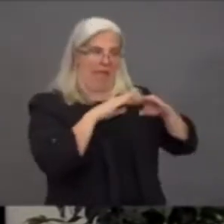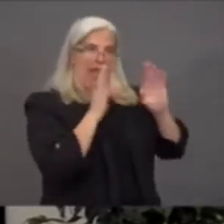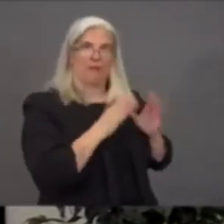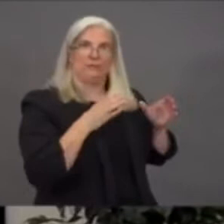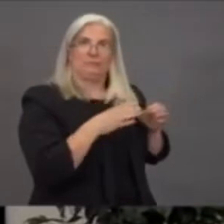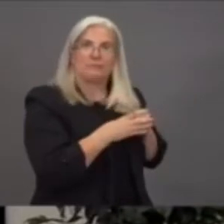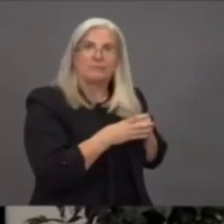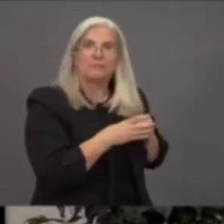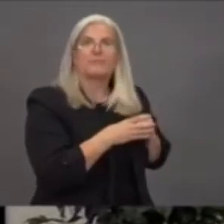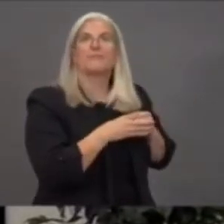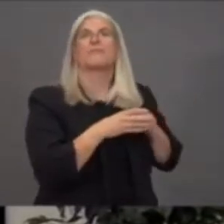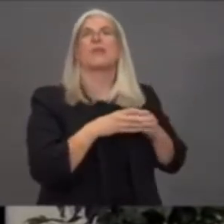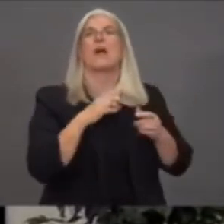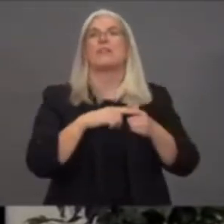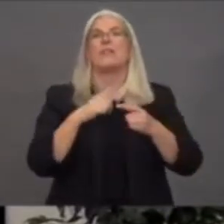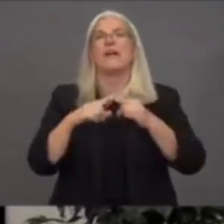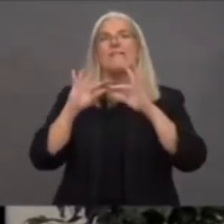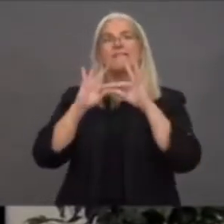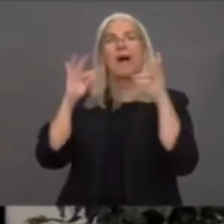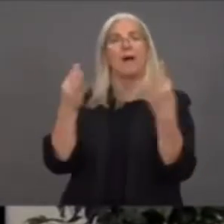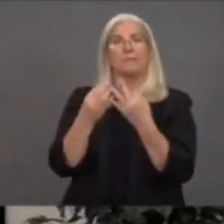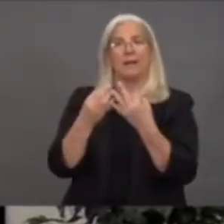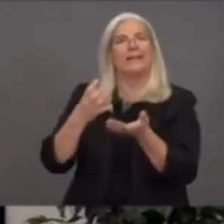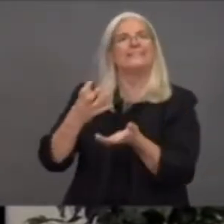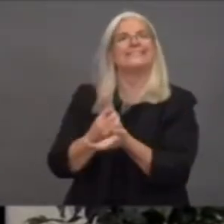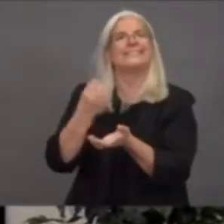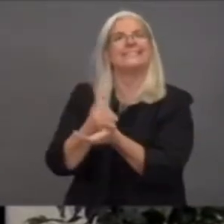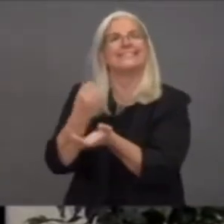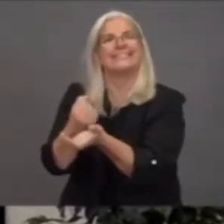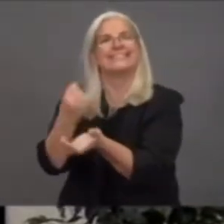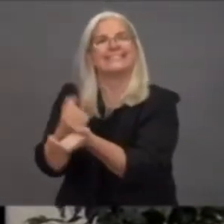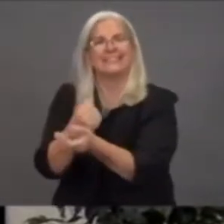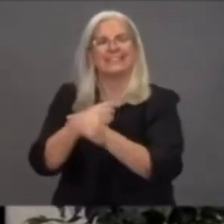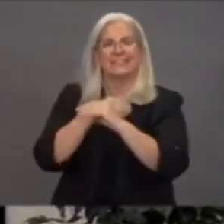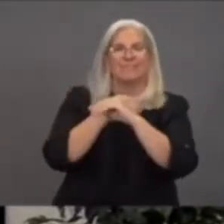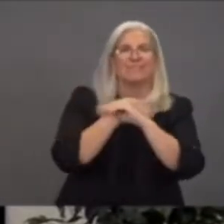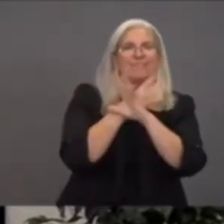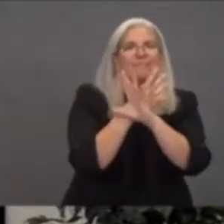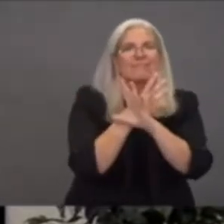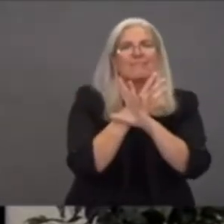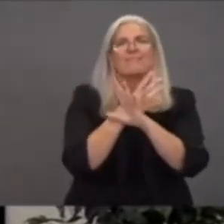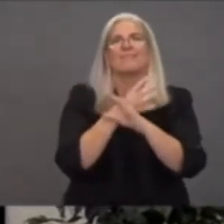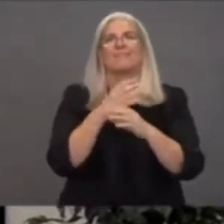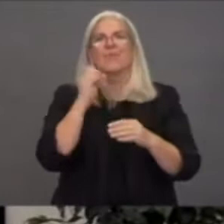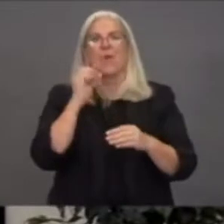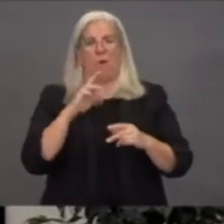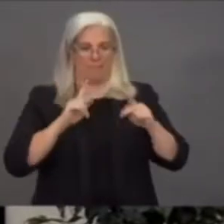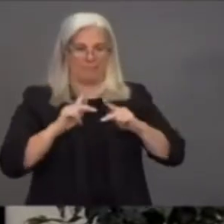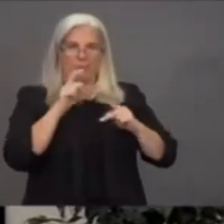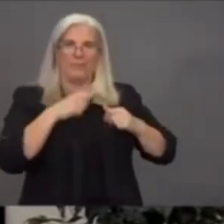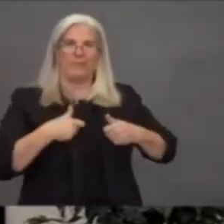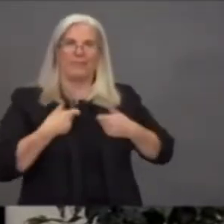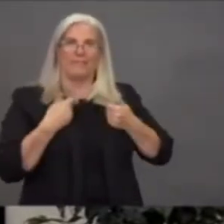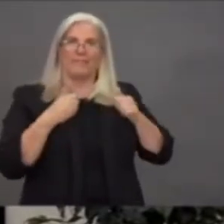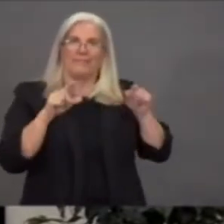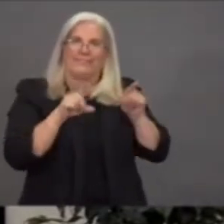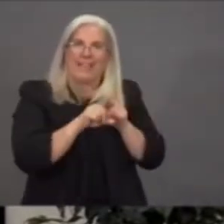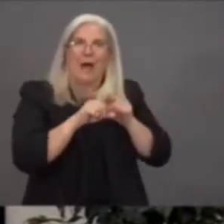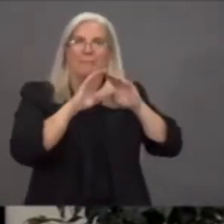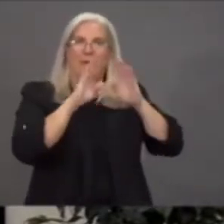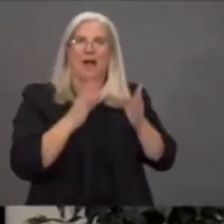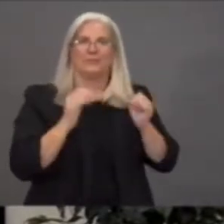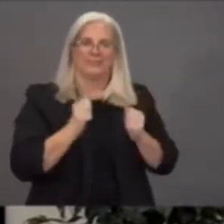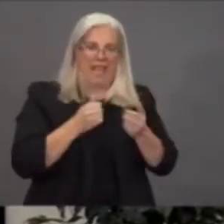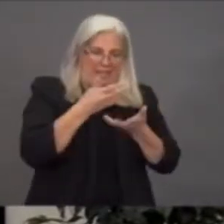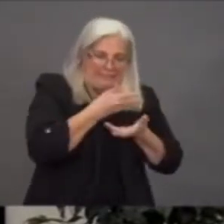maximize family time, whether it's virtually or just with the individuals in your household. I think that's what's safest, right? And hopefully,